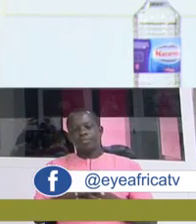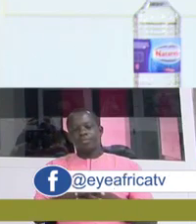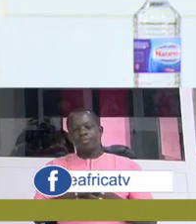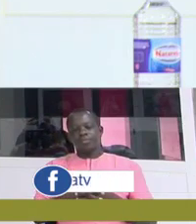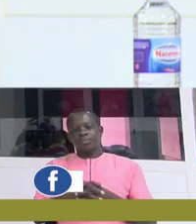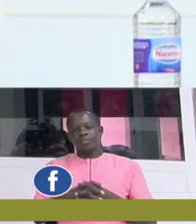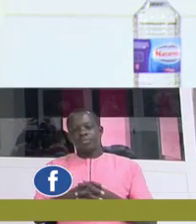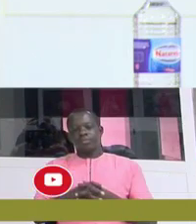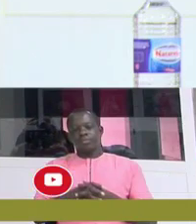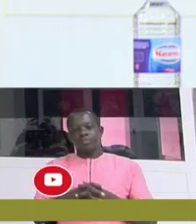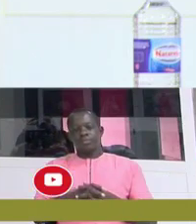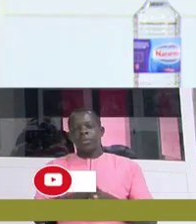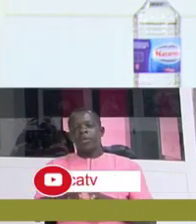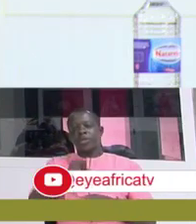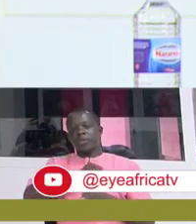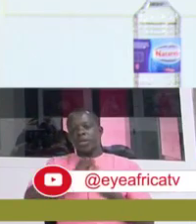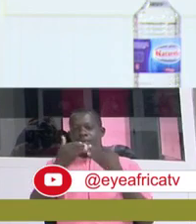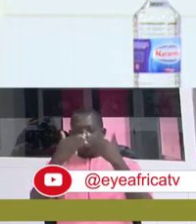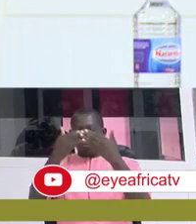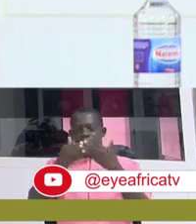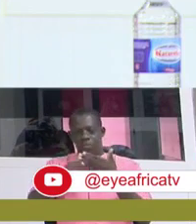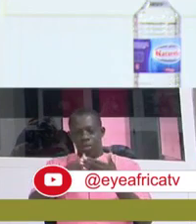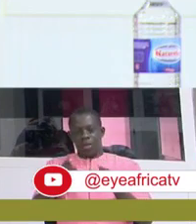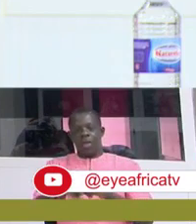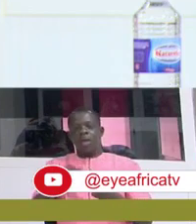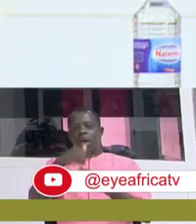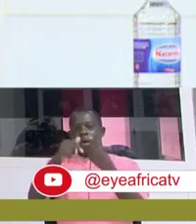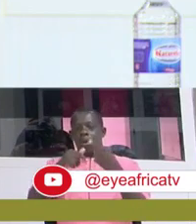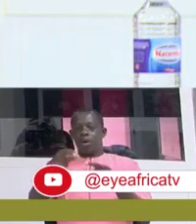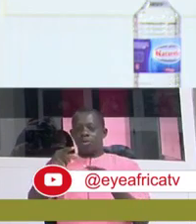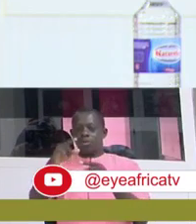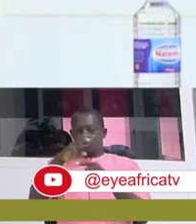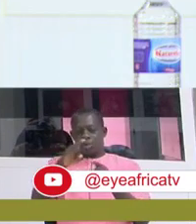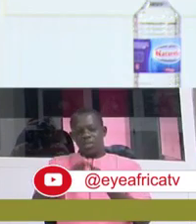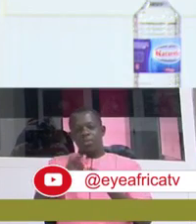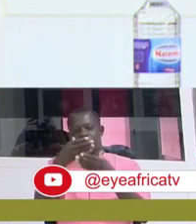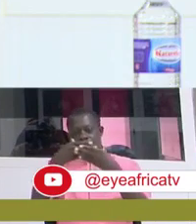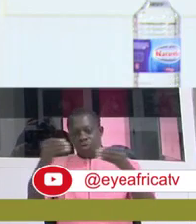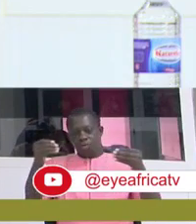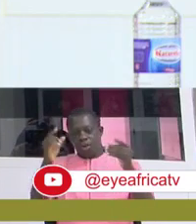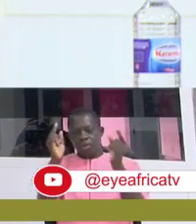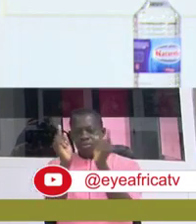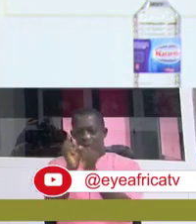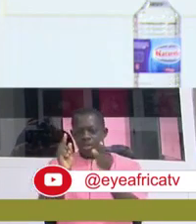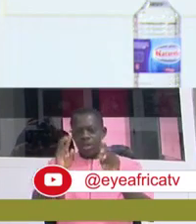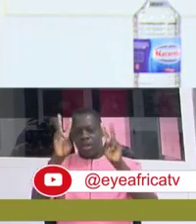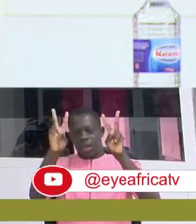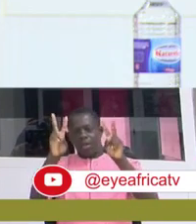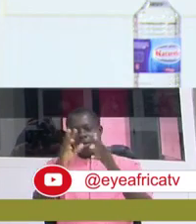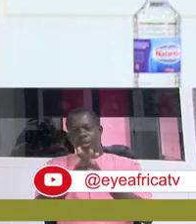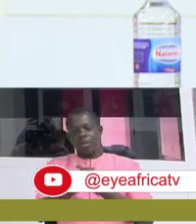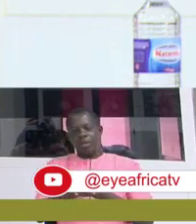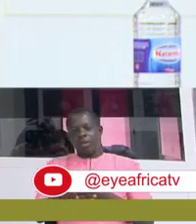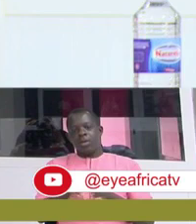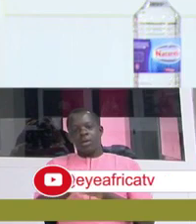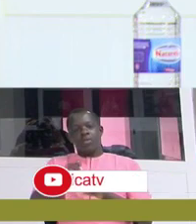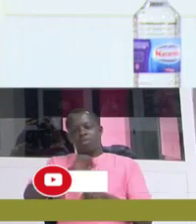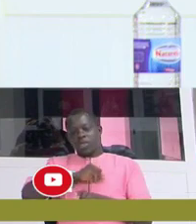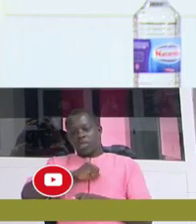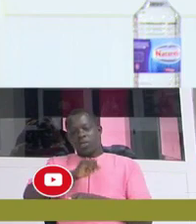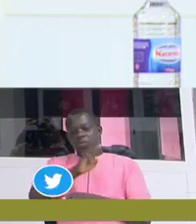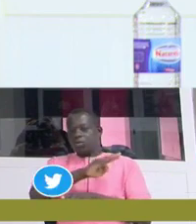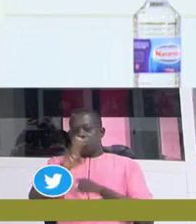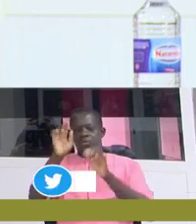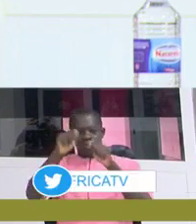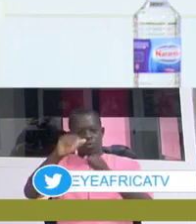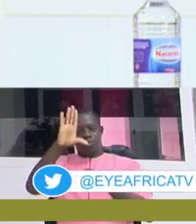nyin khatama ka ya jamme je. He said to work on this issue and meet ya jamme. Konya tata dun no le dawala. He said, I